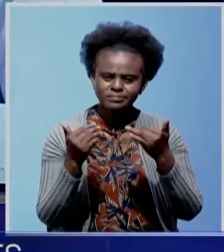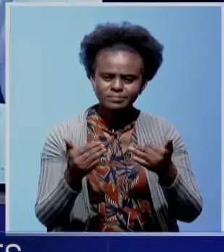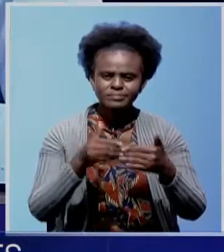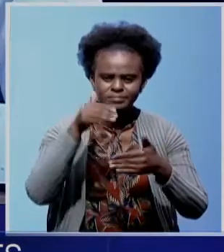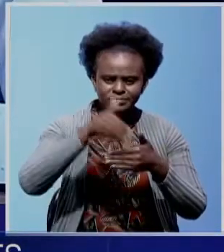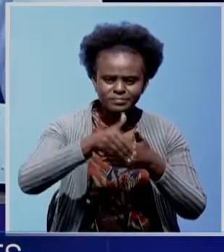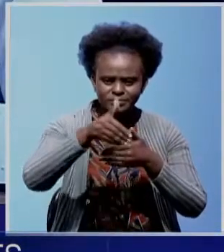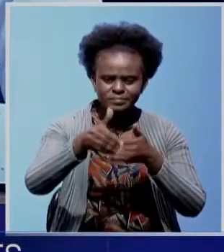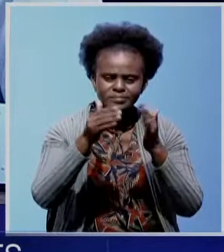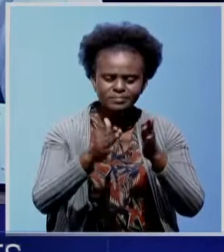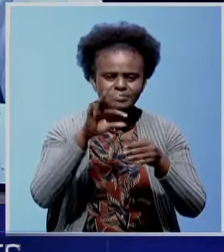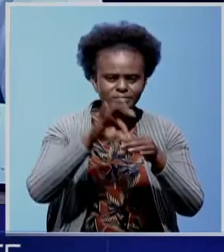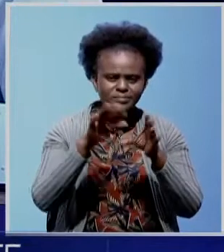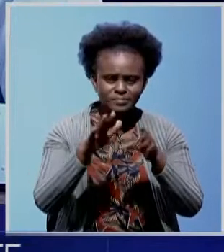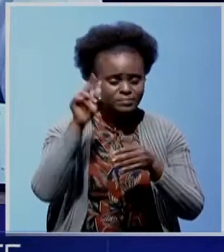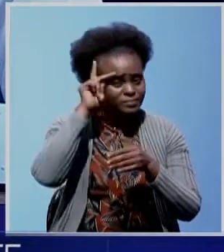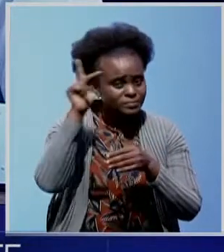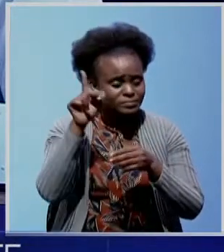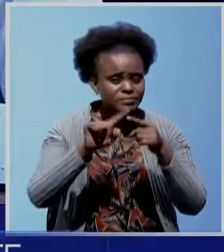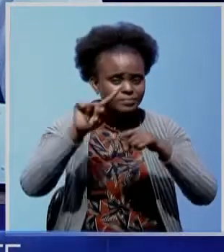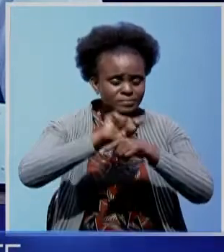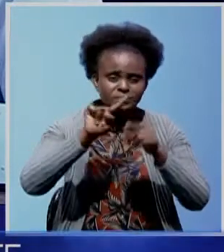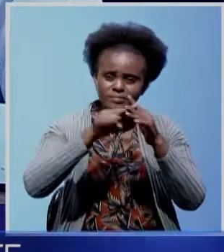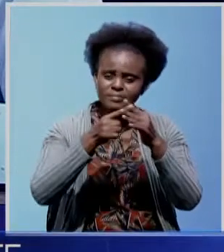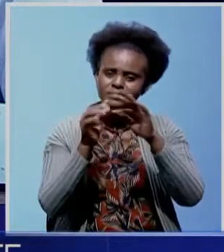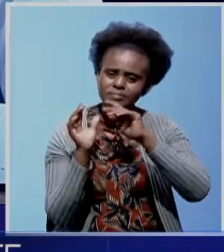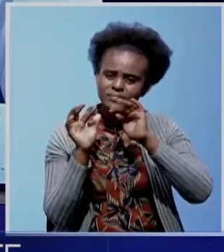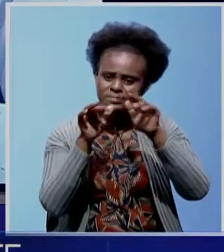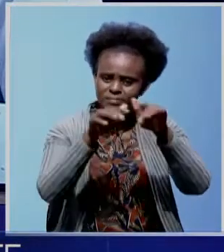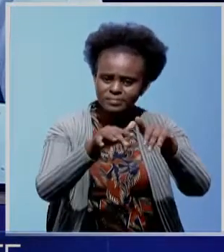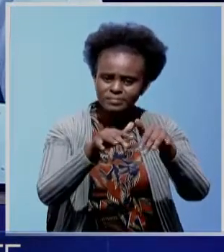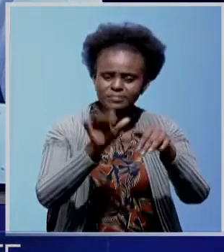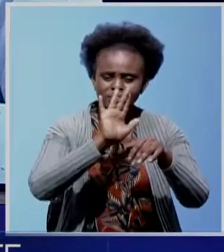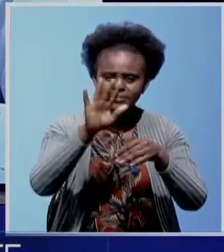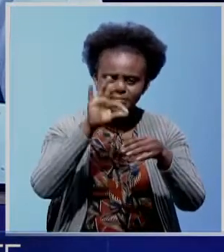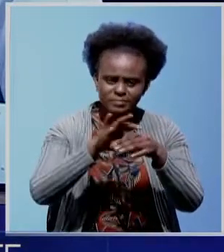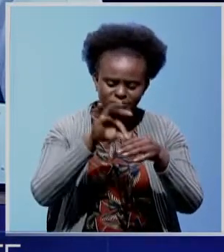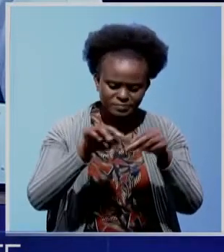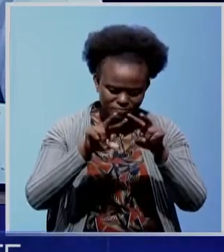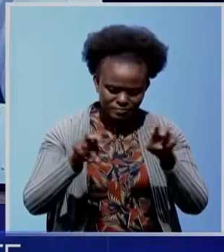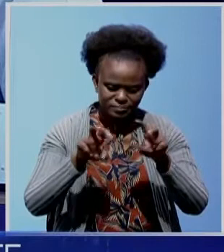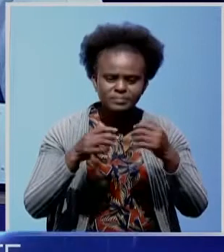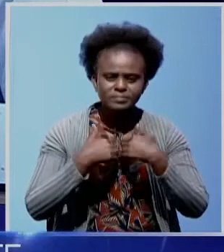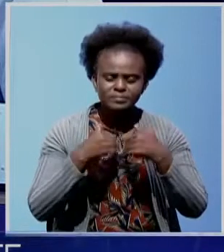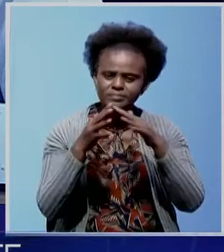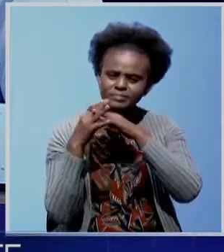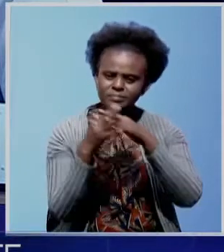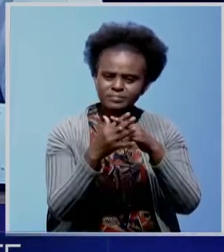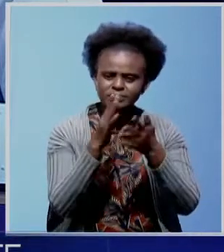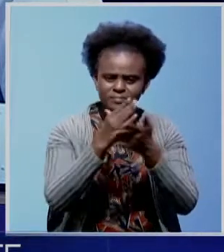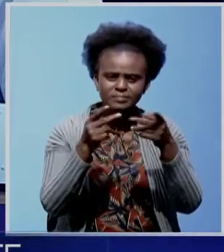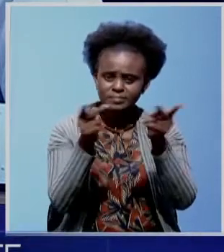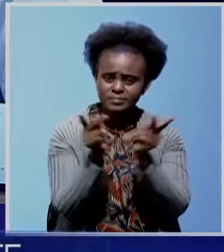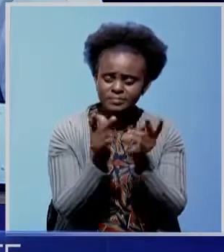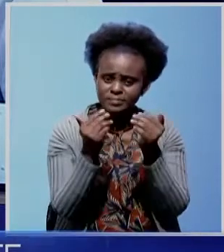registered voters in Kitwe today started trooping to their polling stations to have their details verified. The turnout in some polling